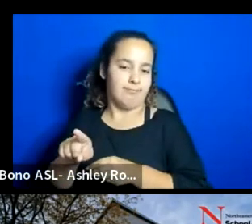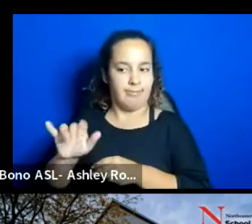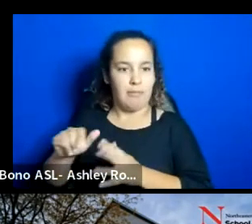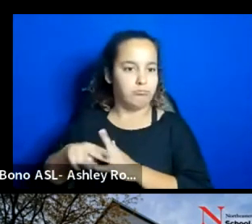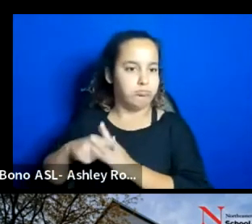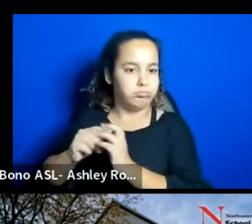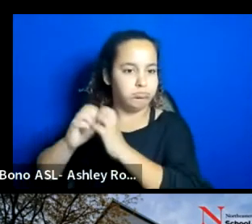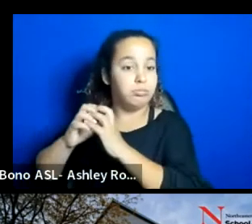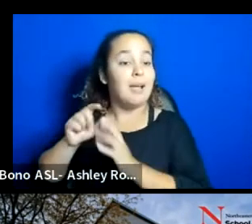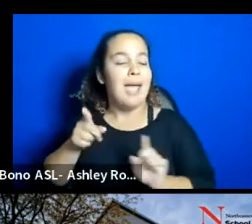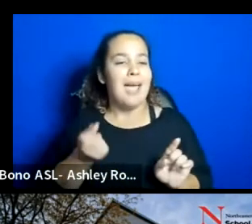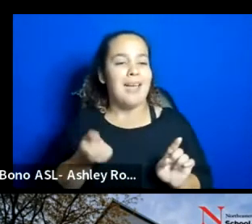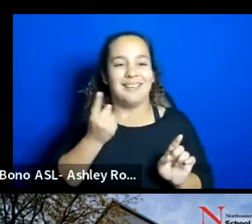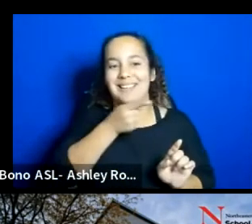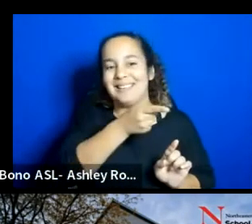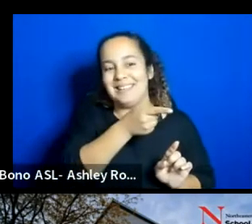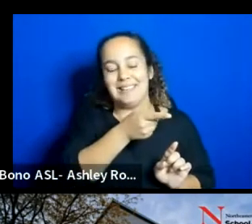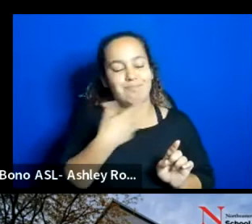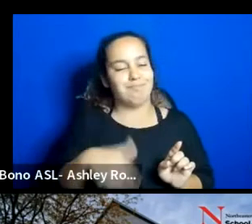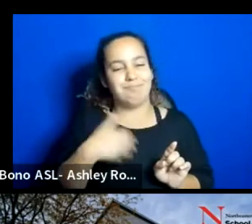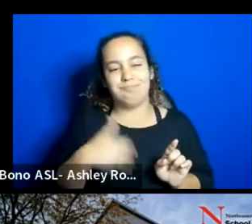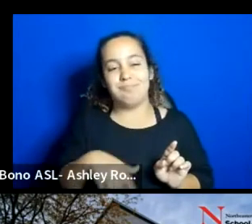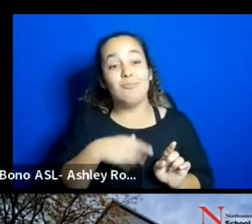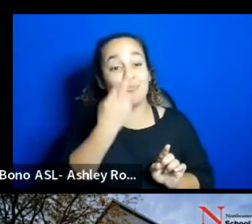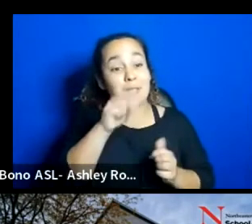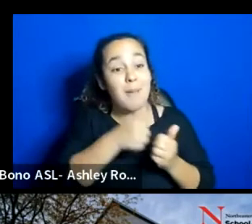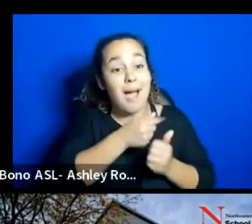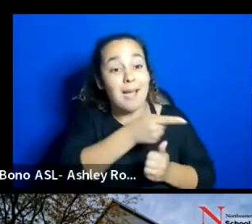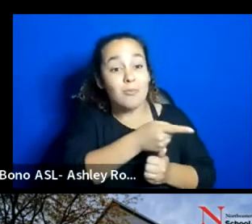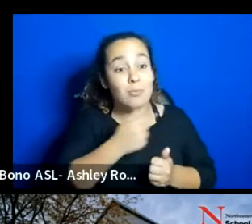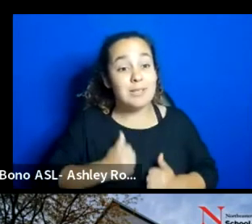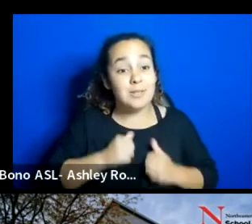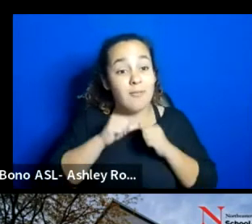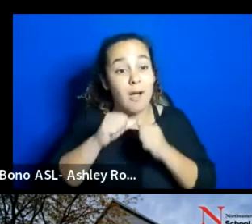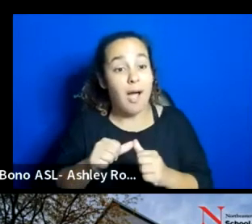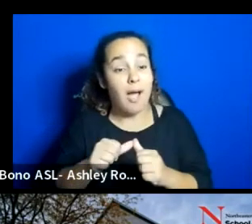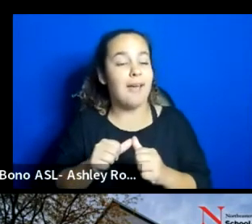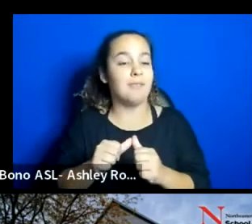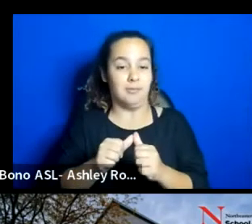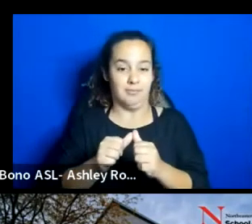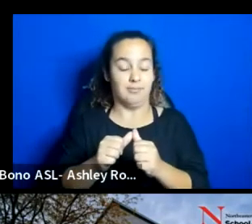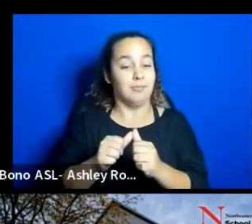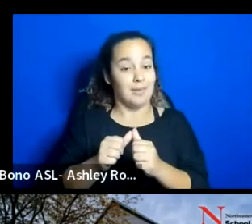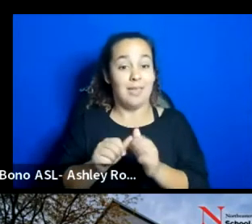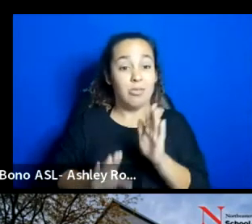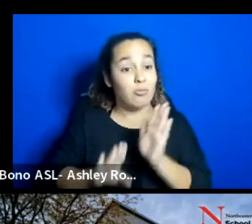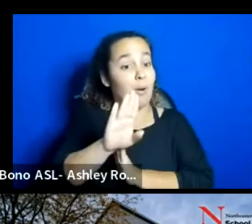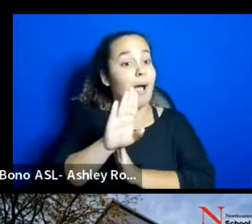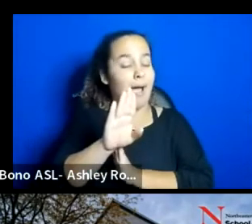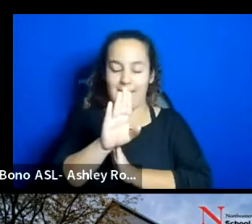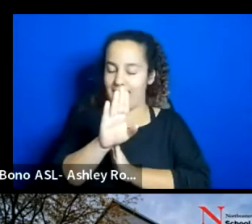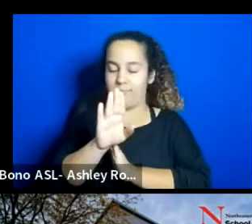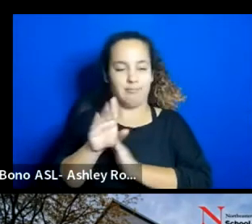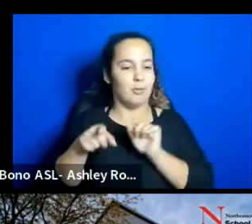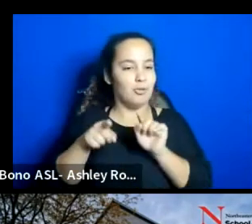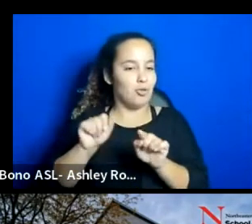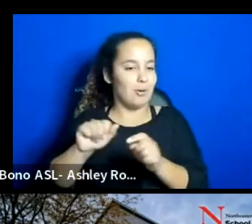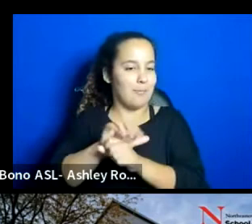Here there are endless details in this one alone. He is the reason we survived and thrived during the hell that has been the